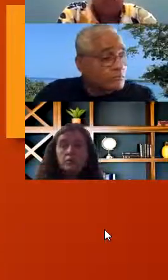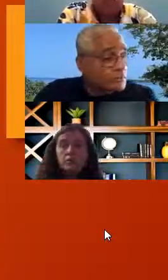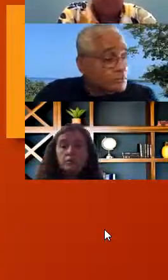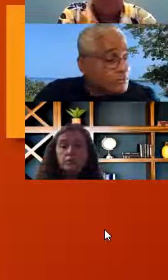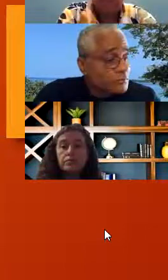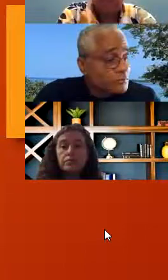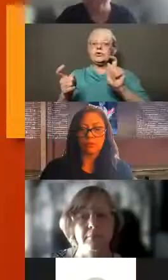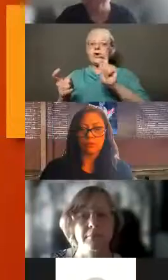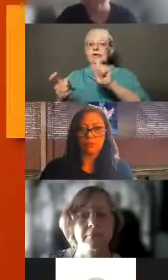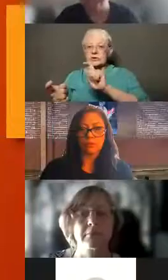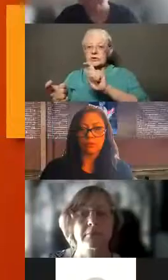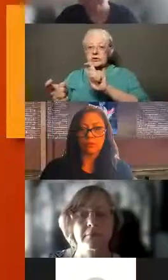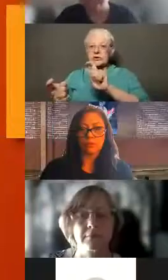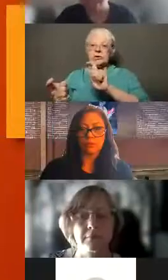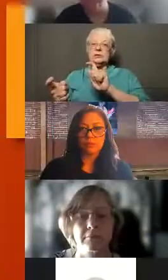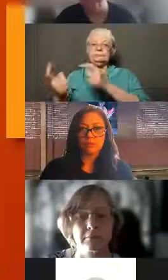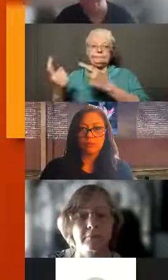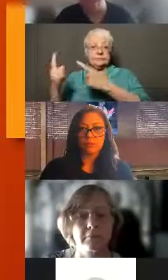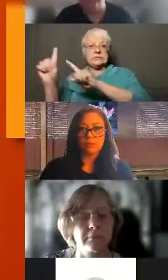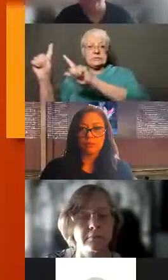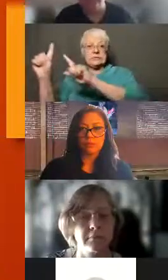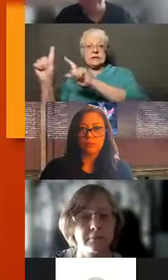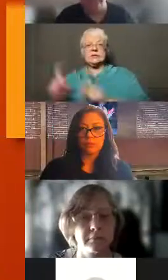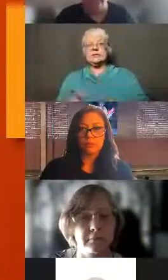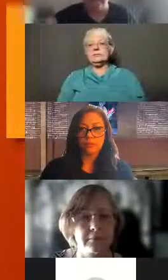seeing successes?